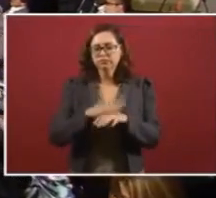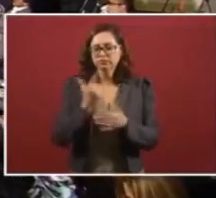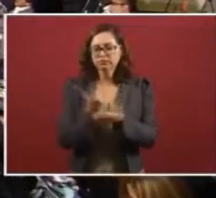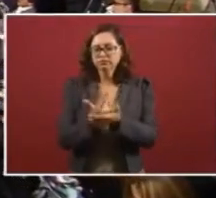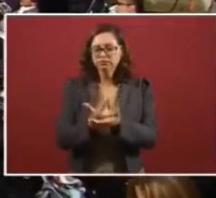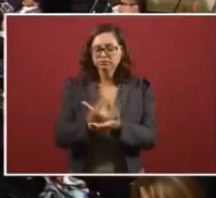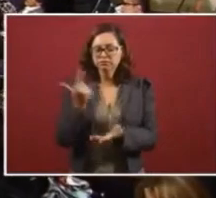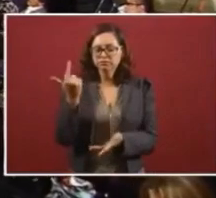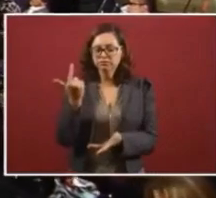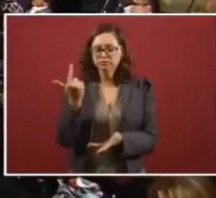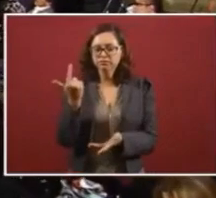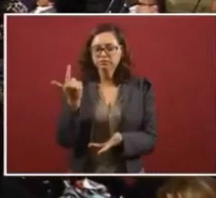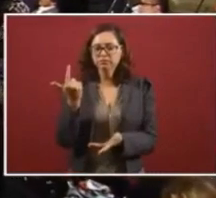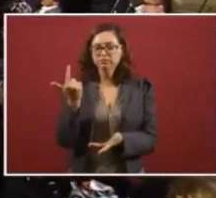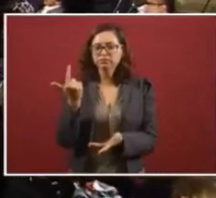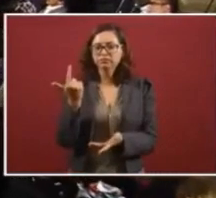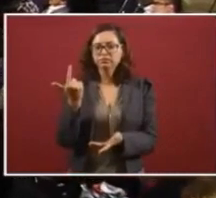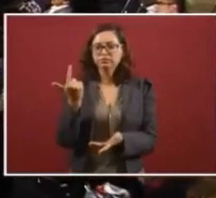anything.